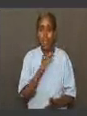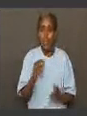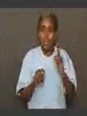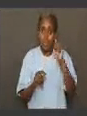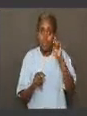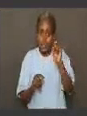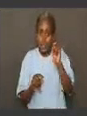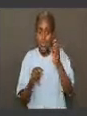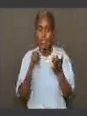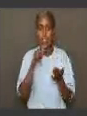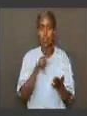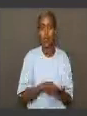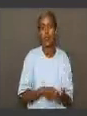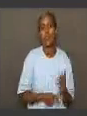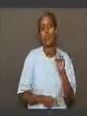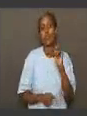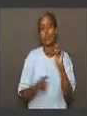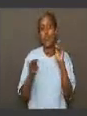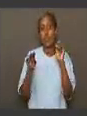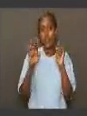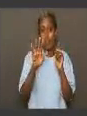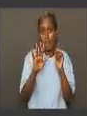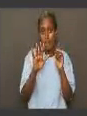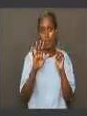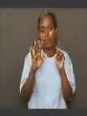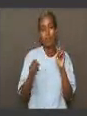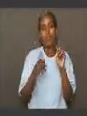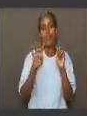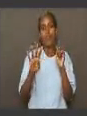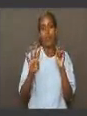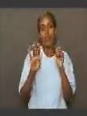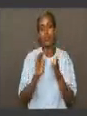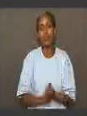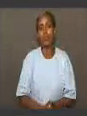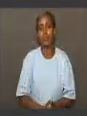T is a point at 5, 4.